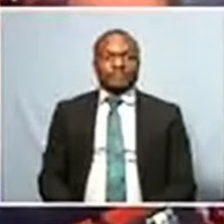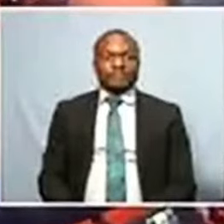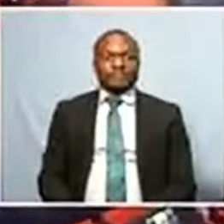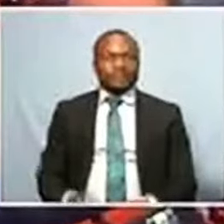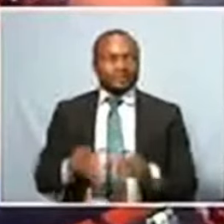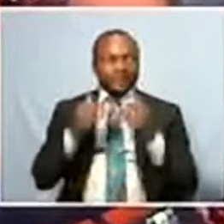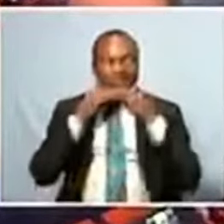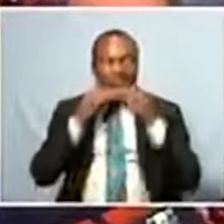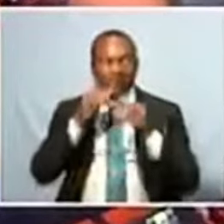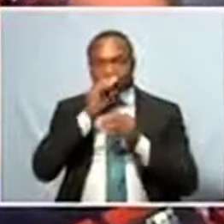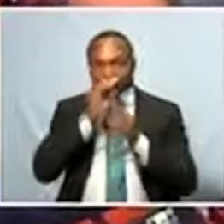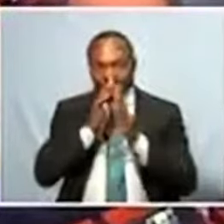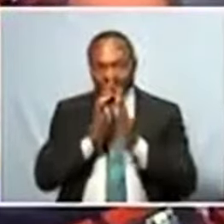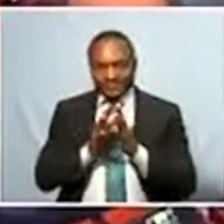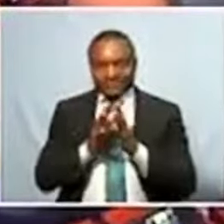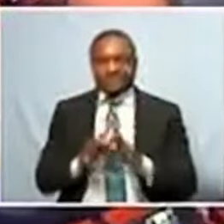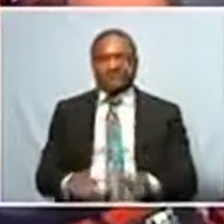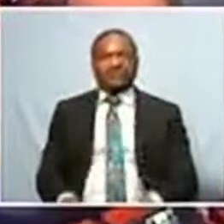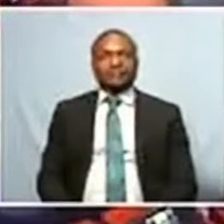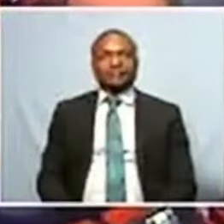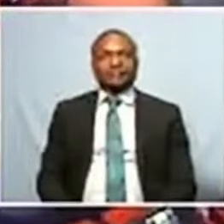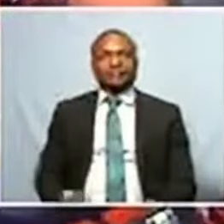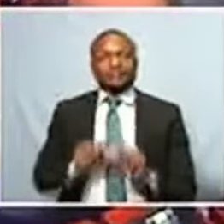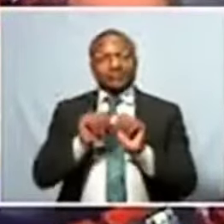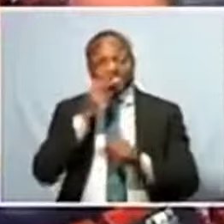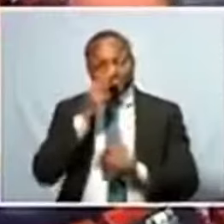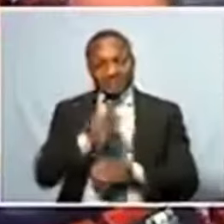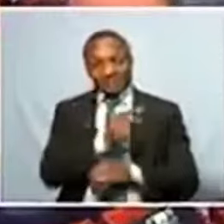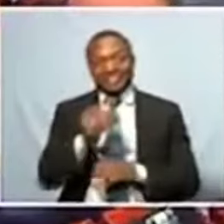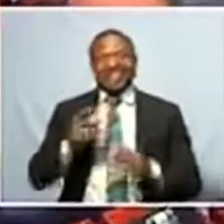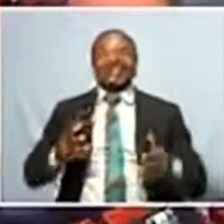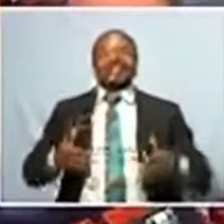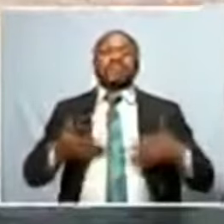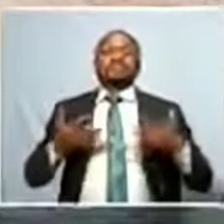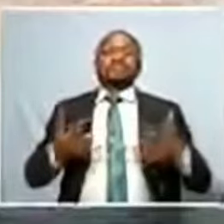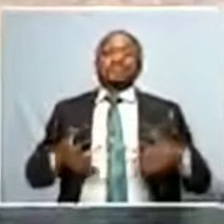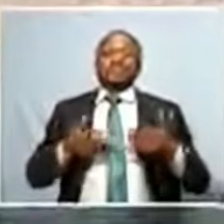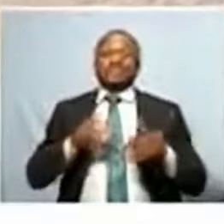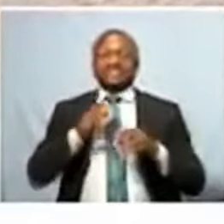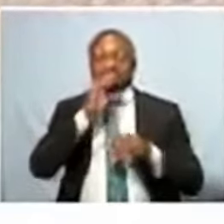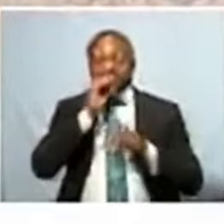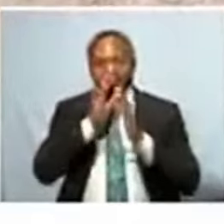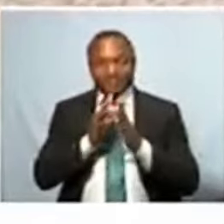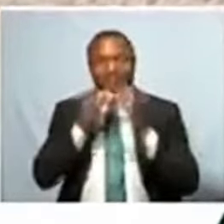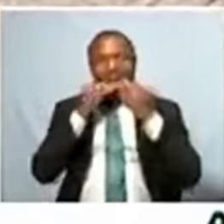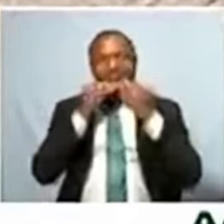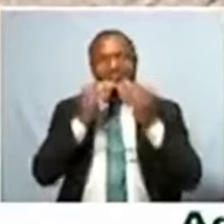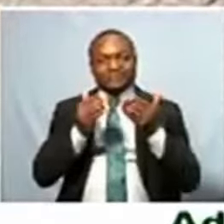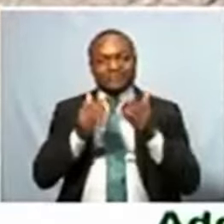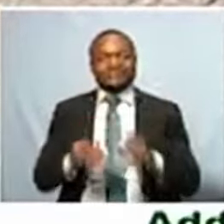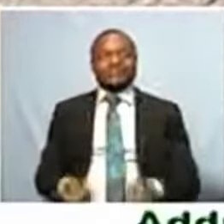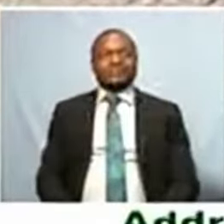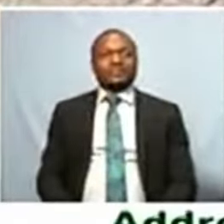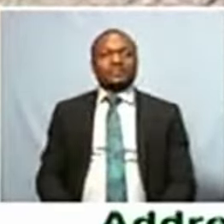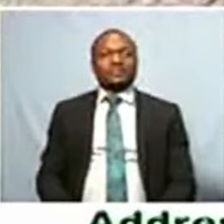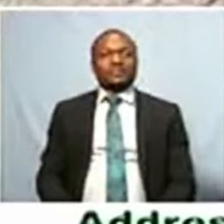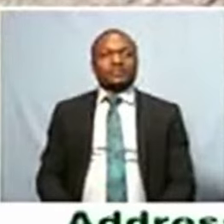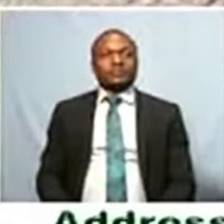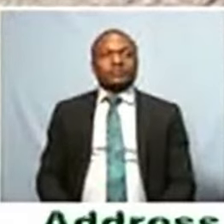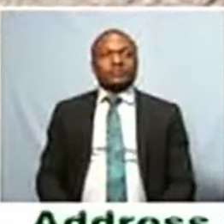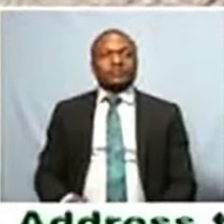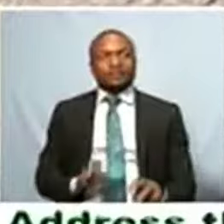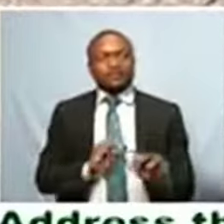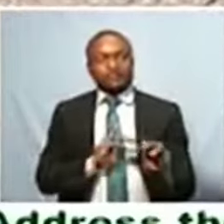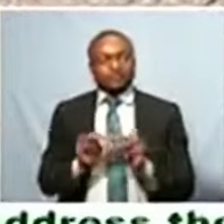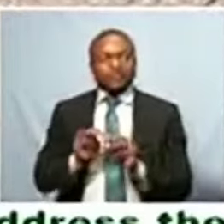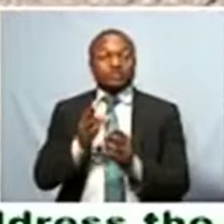Thank you, Madam Speaker. I can see they are very happy. Thank you, Madam Speaker. I beg to move